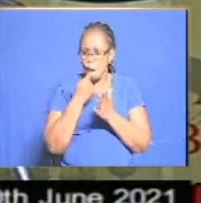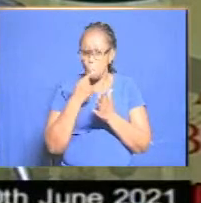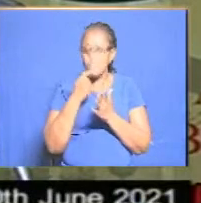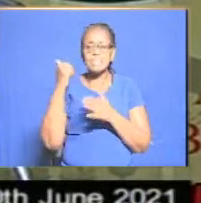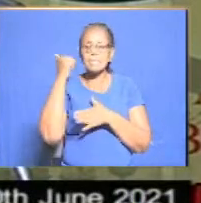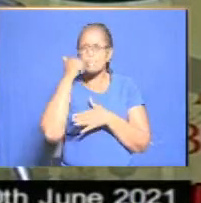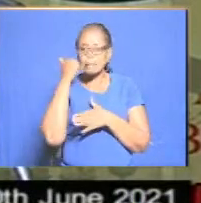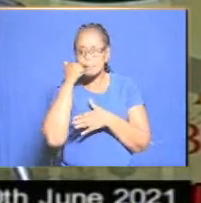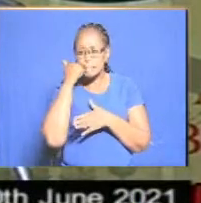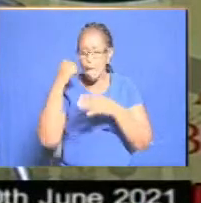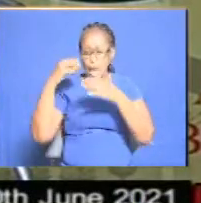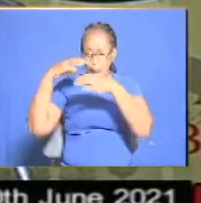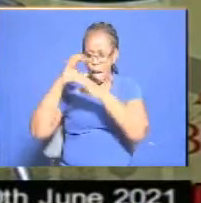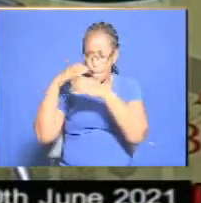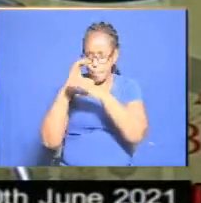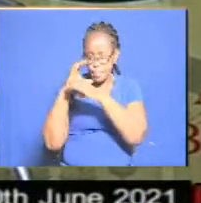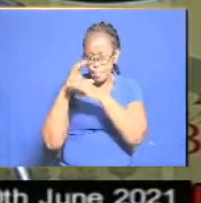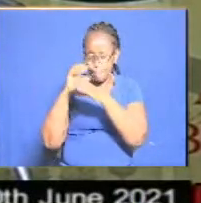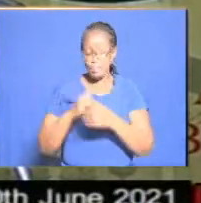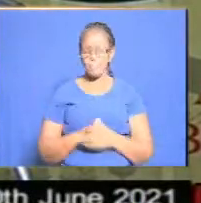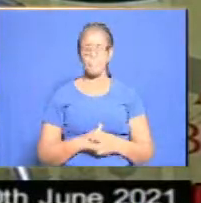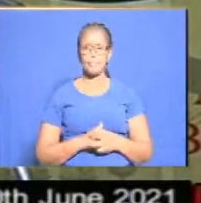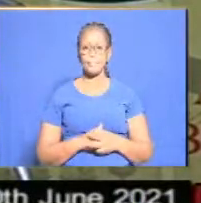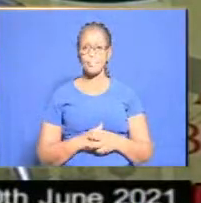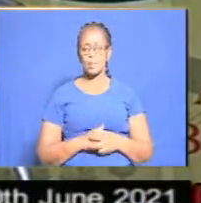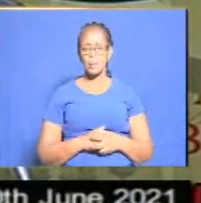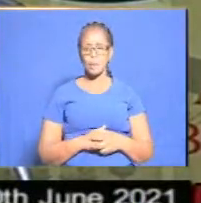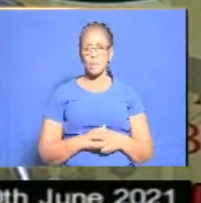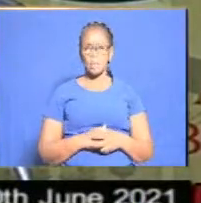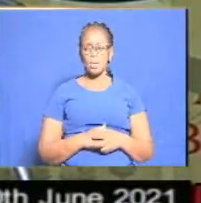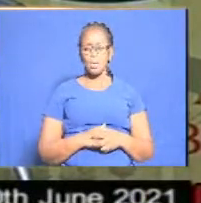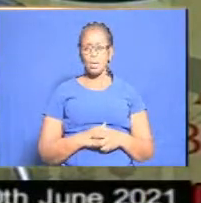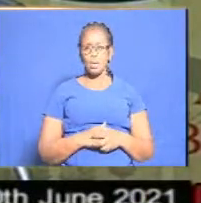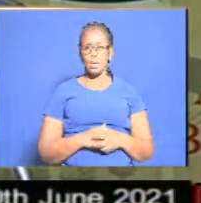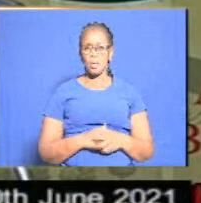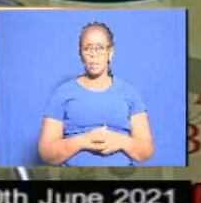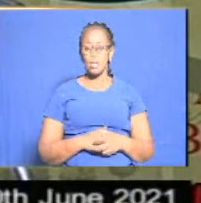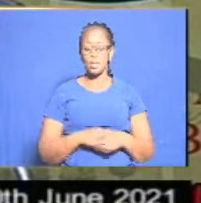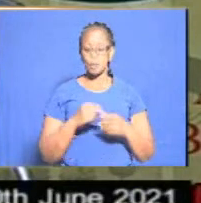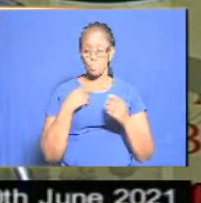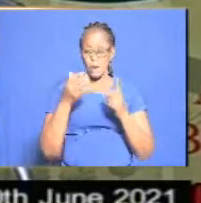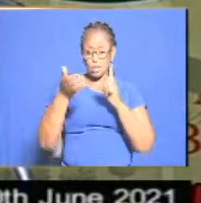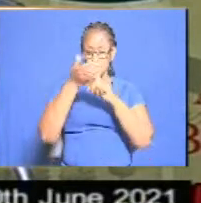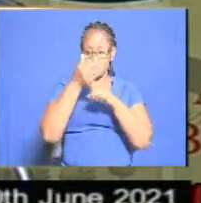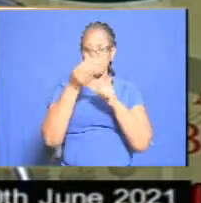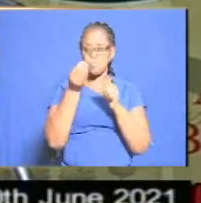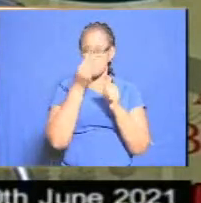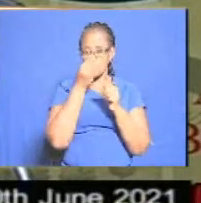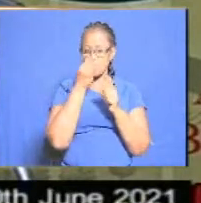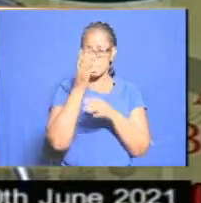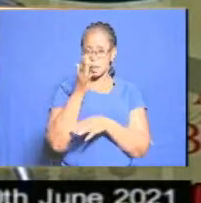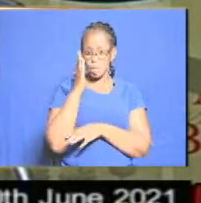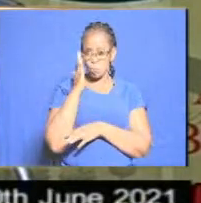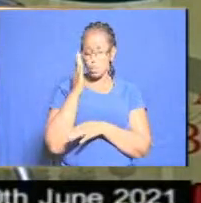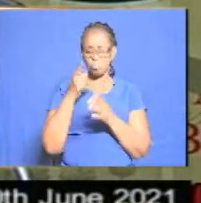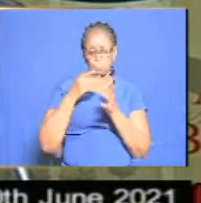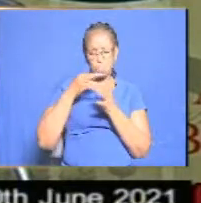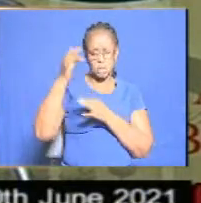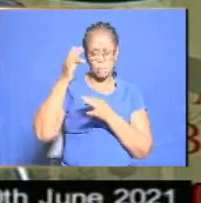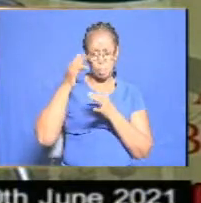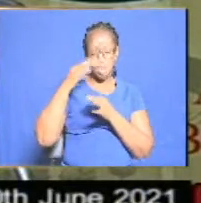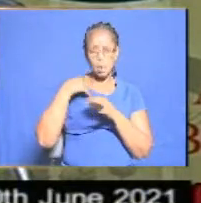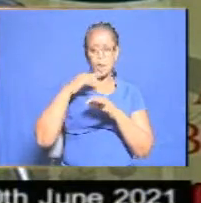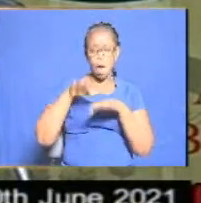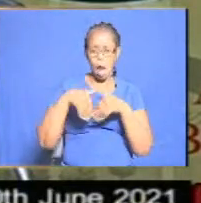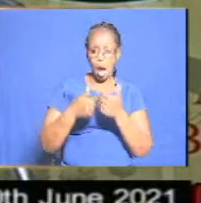Mr. Speaker, the realization of the food and nutrition security also relies heavily on the sustainable utilization of the